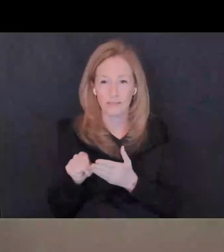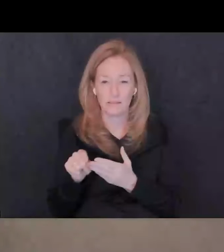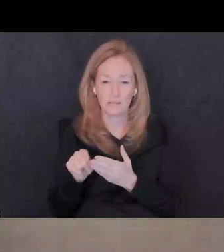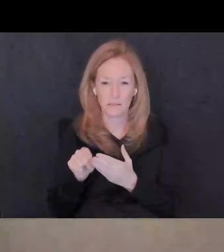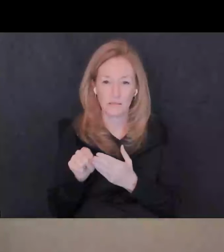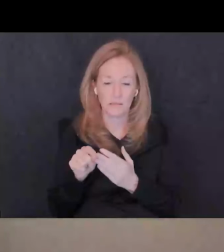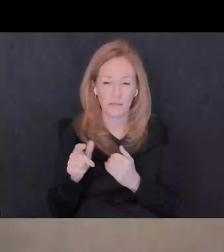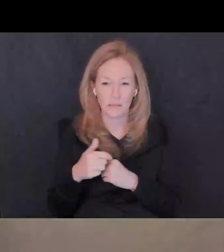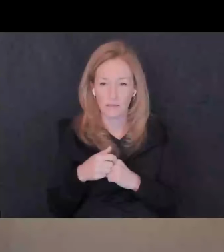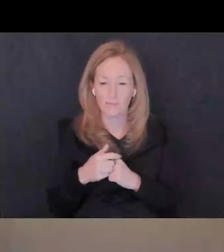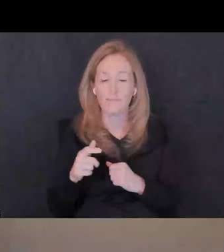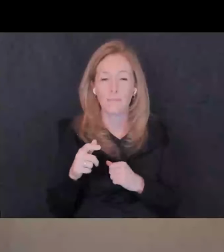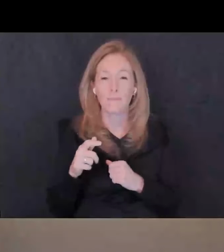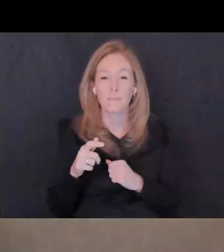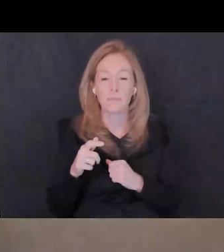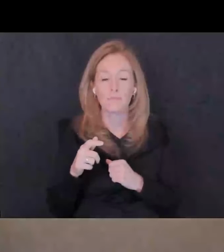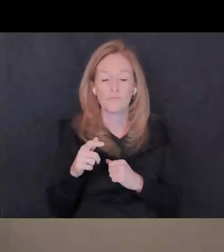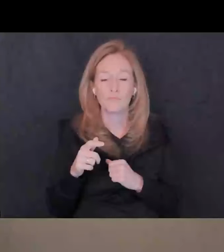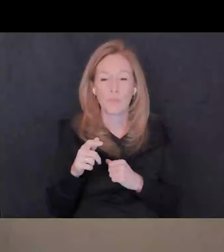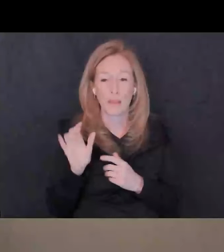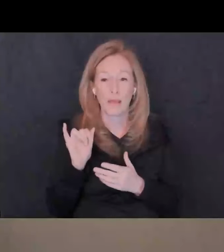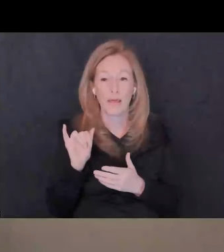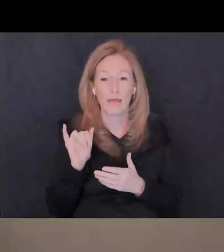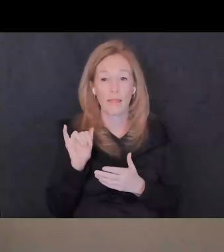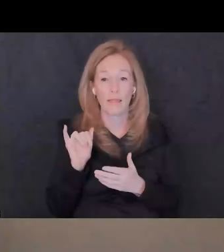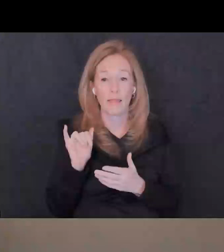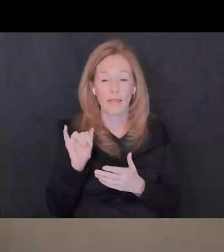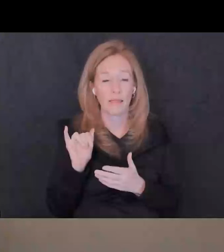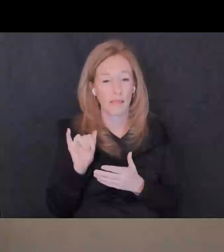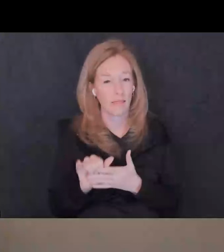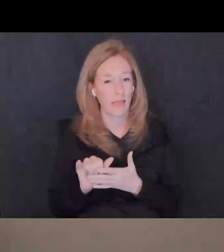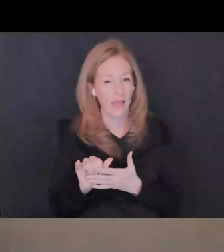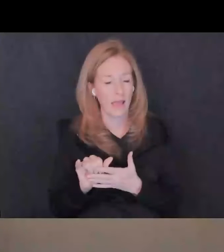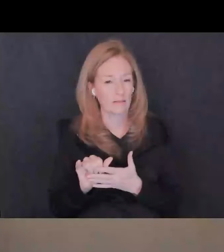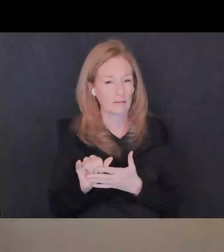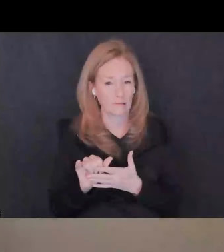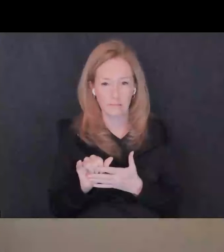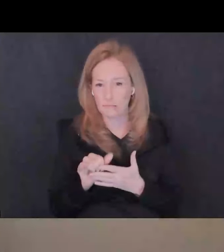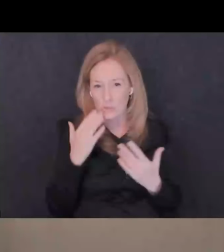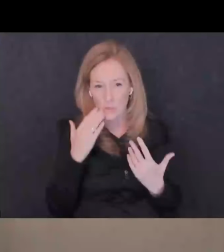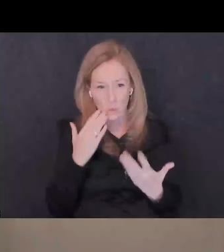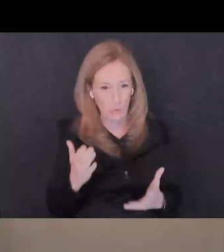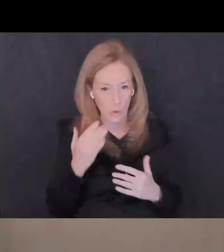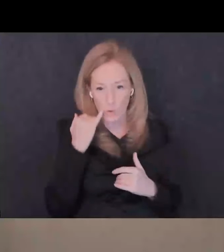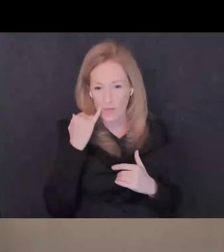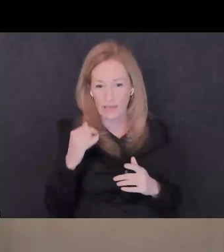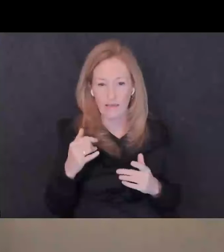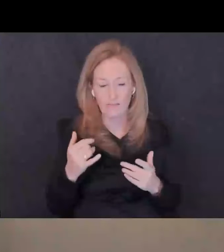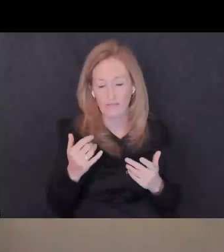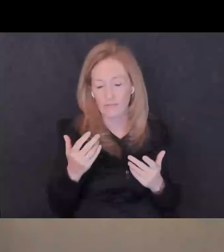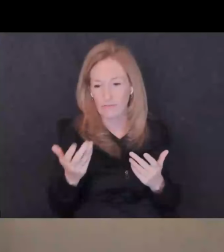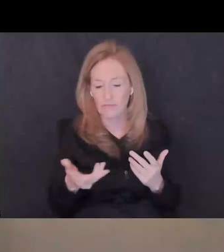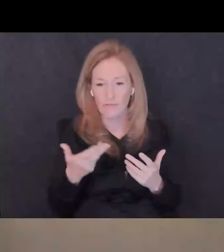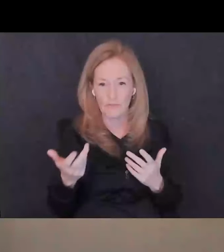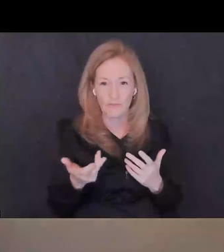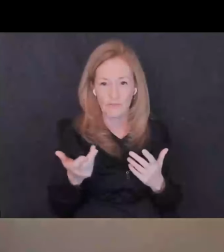printers. Those ones, we don't yet know if we're going to be able to have